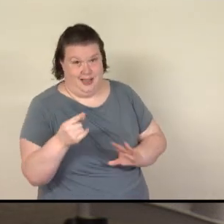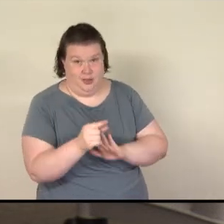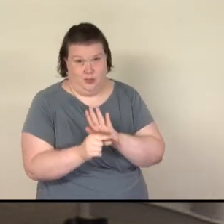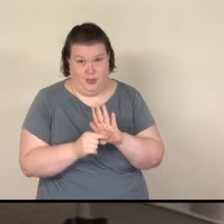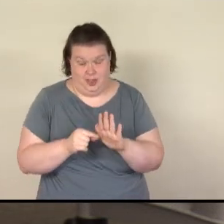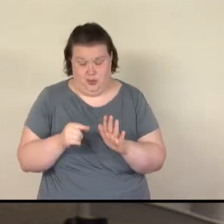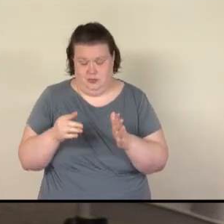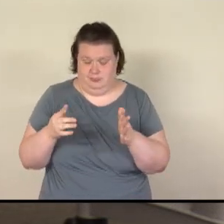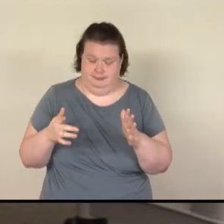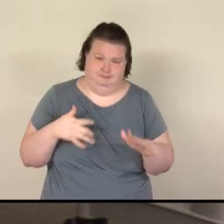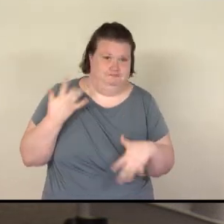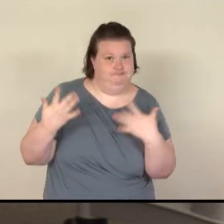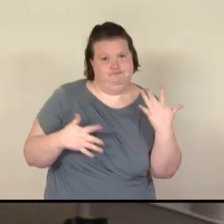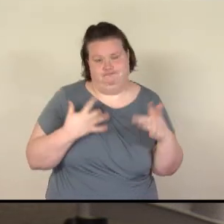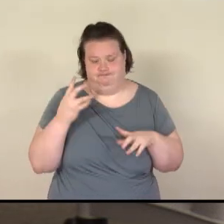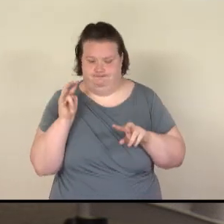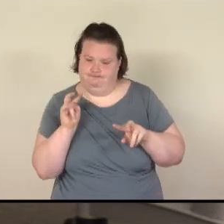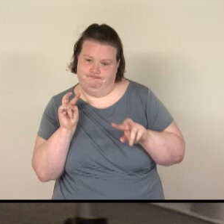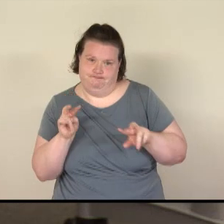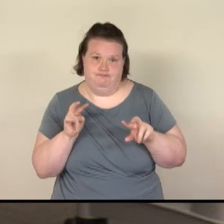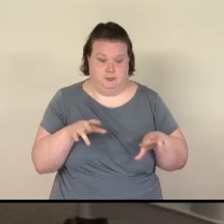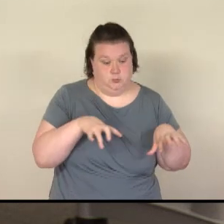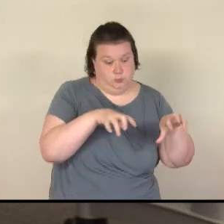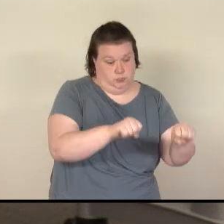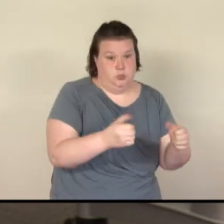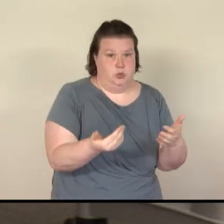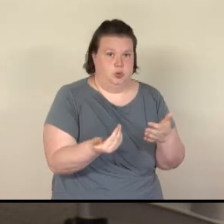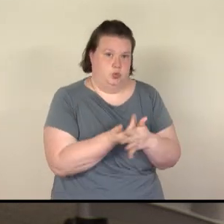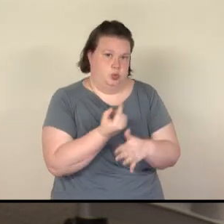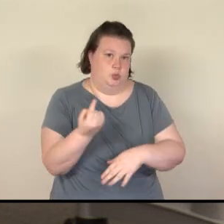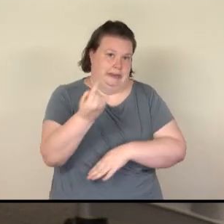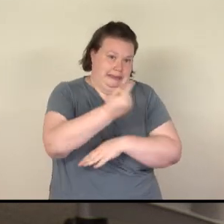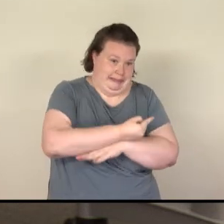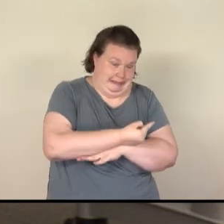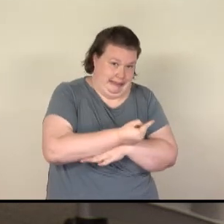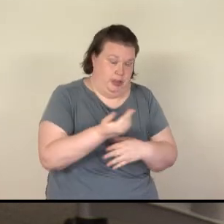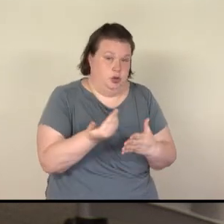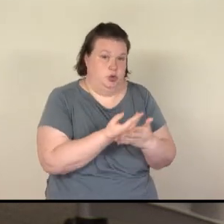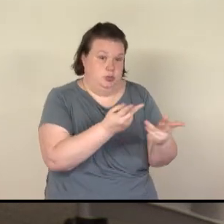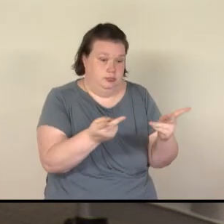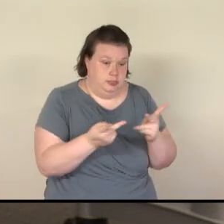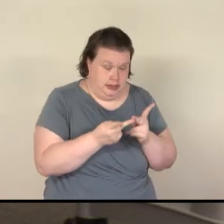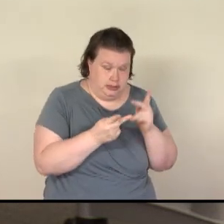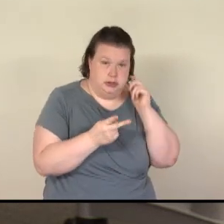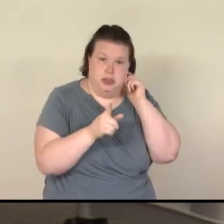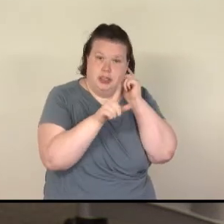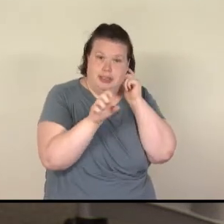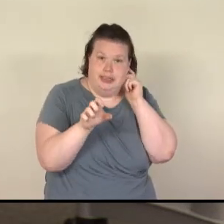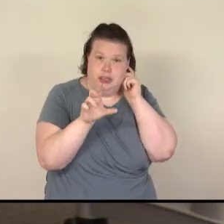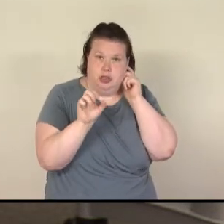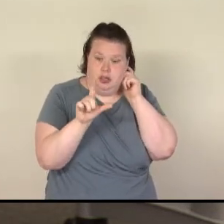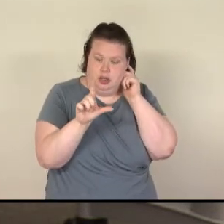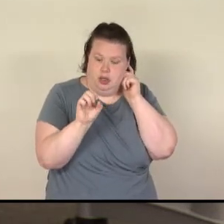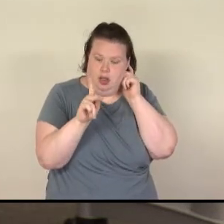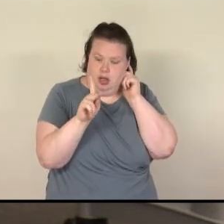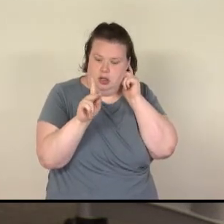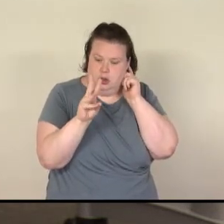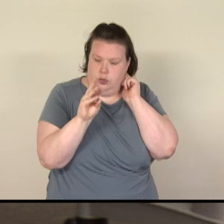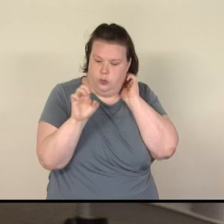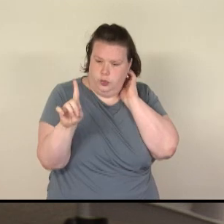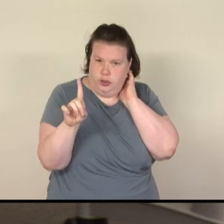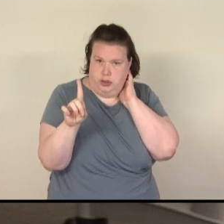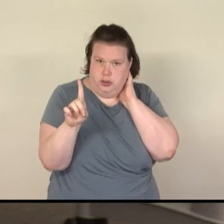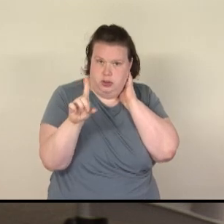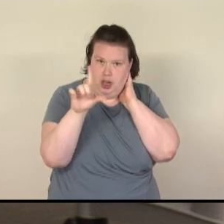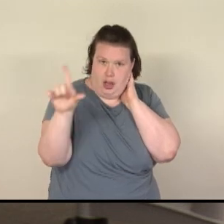graders were for that event. So we have secured a new location and a new date. It will be Monday, May 8th at the Lee Lockwood Library. So I really hope you'll